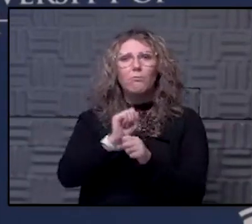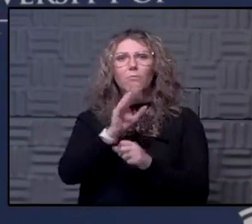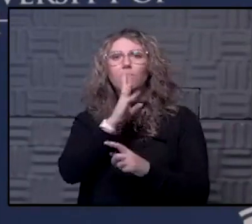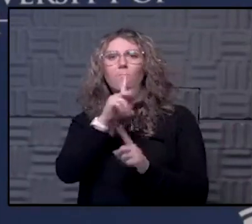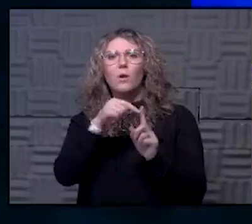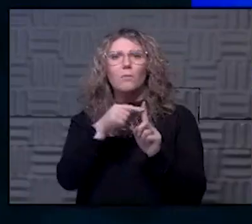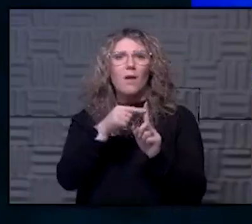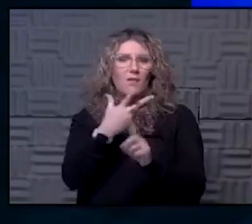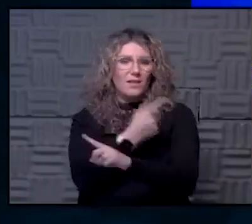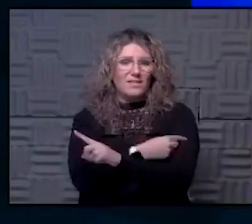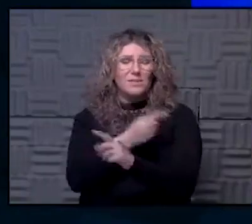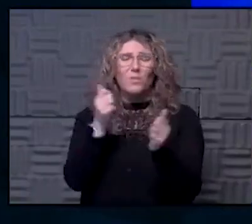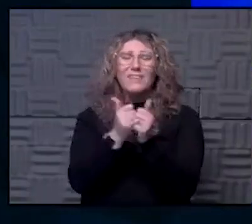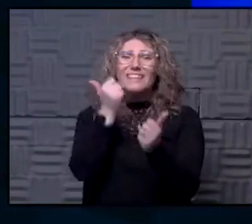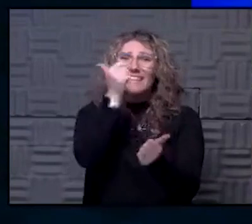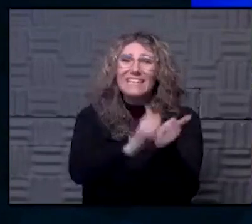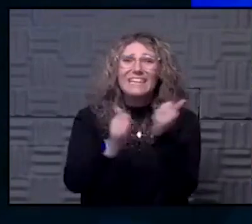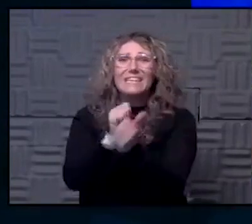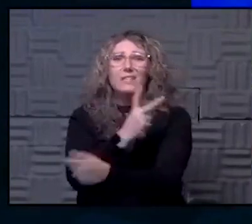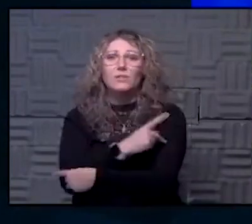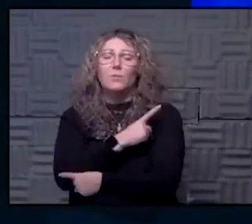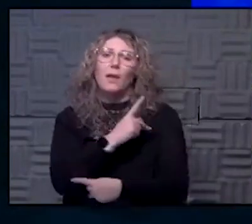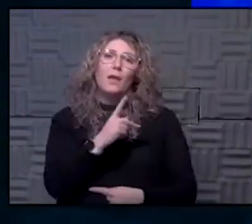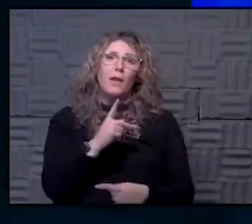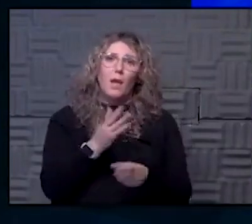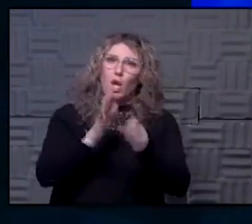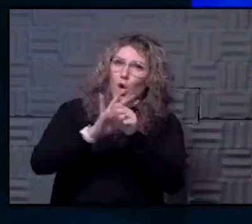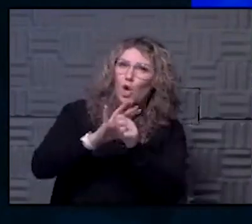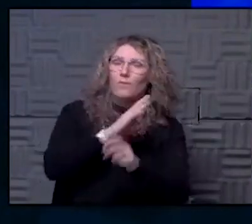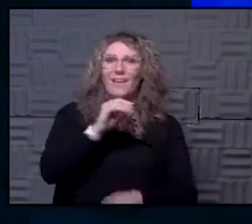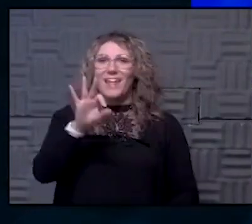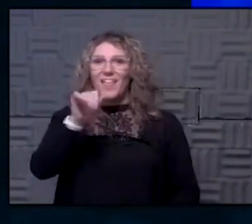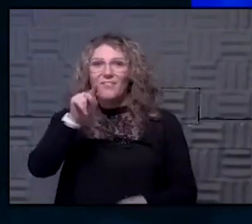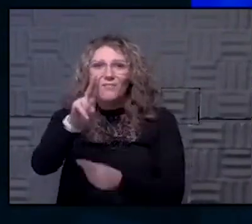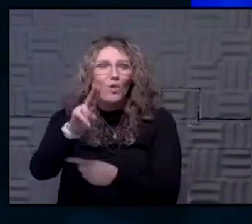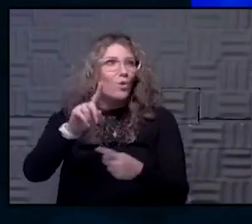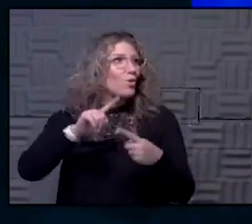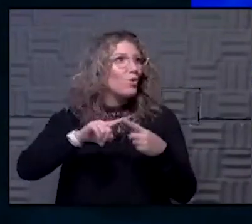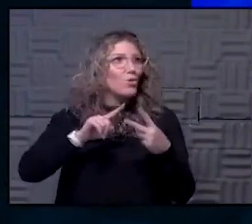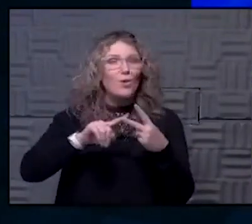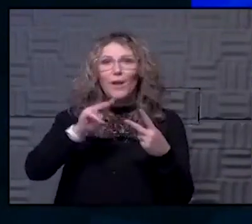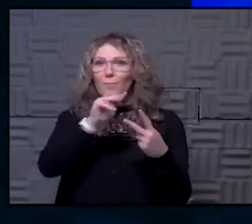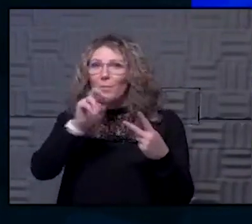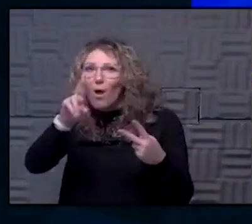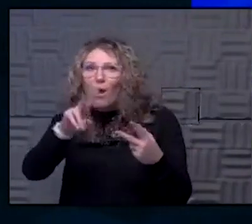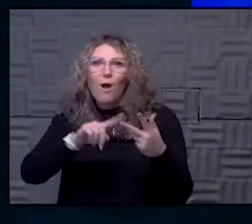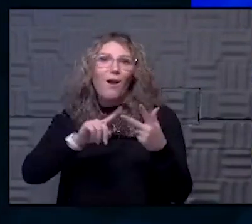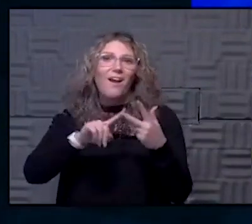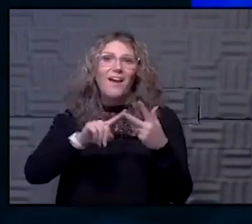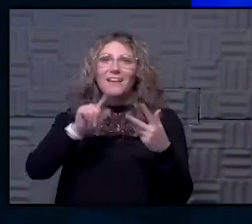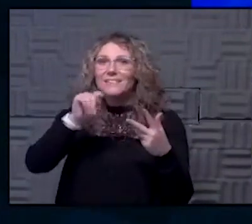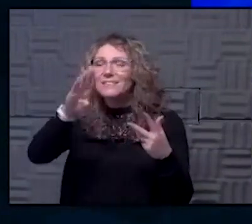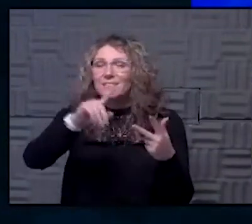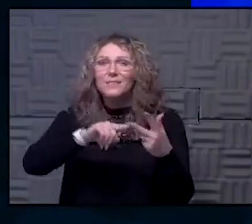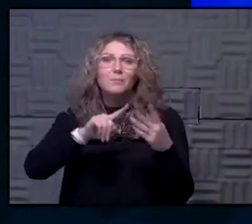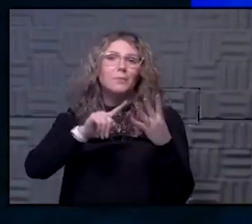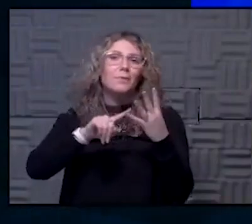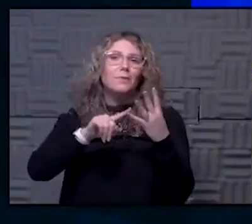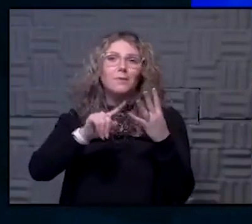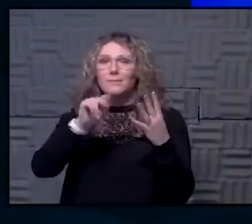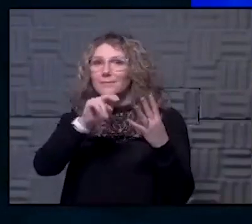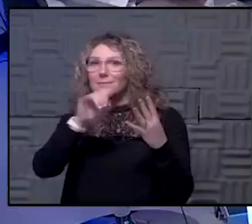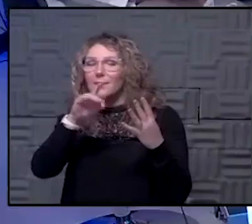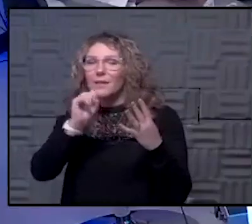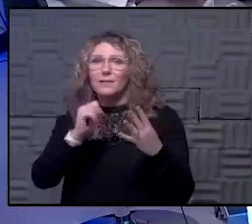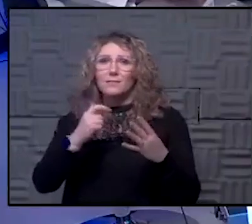every patient. And COVID as well as influenza vaccine and the MMR and tetanus and everything, yeah? But I do that Absolutely. with my